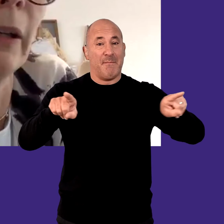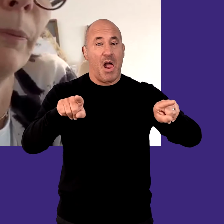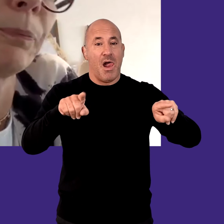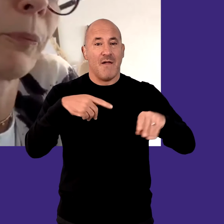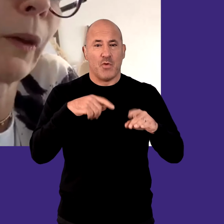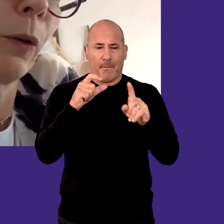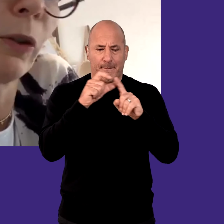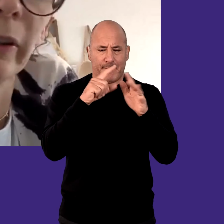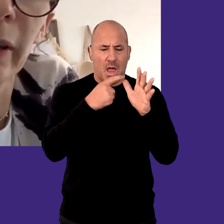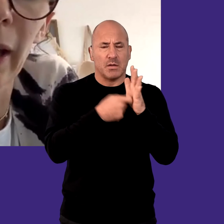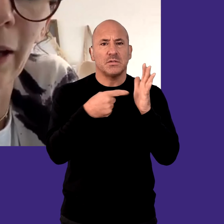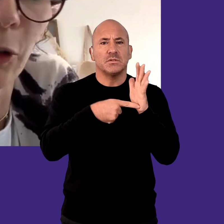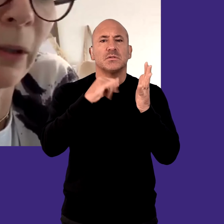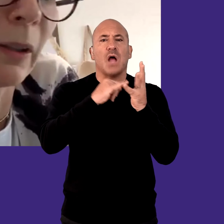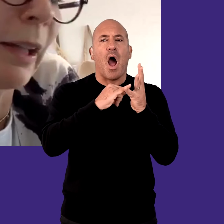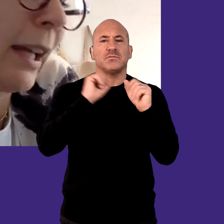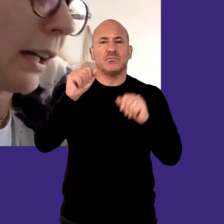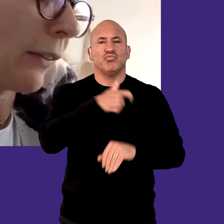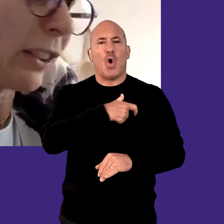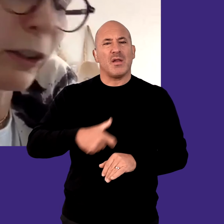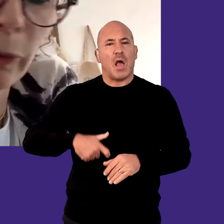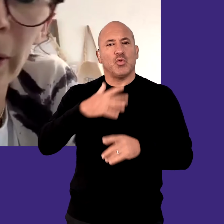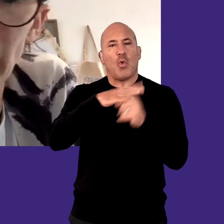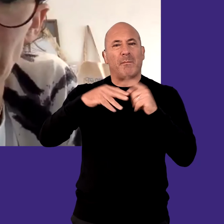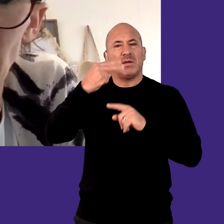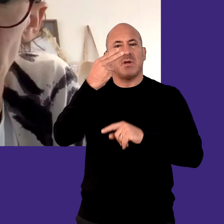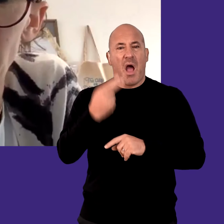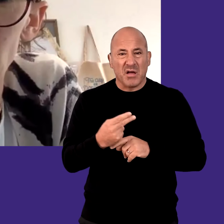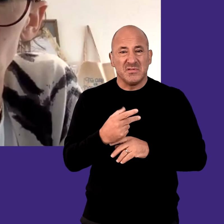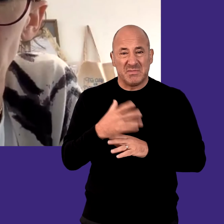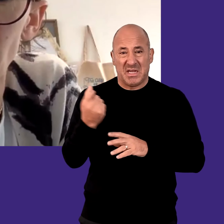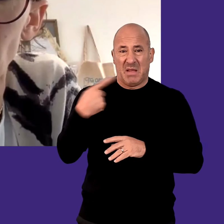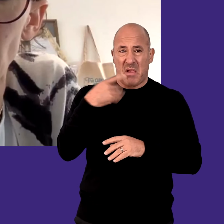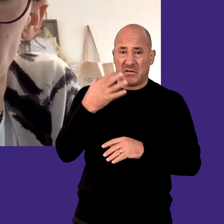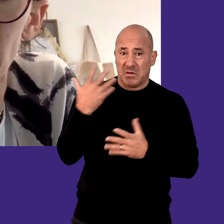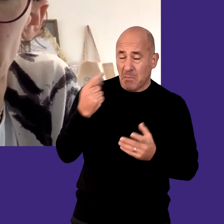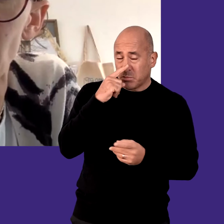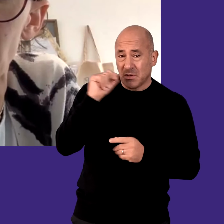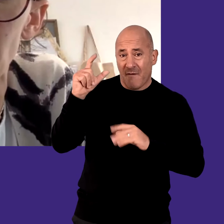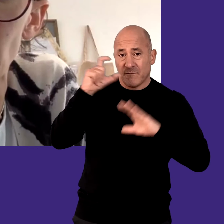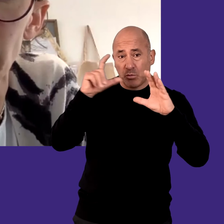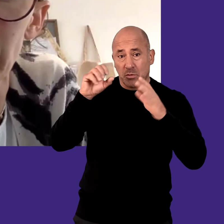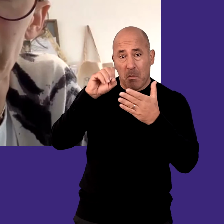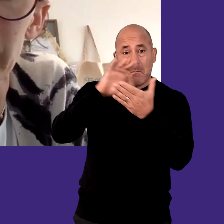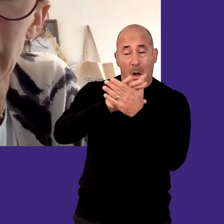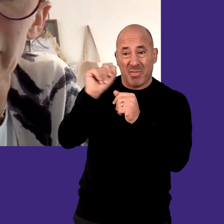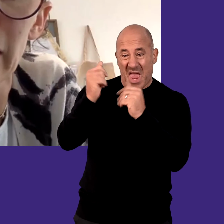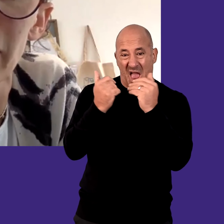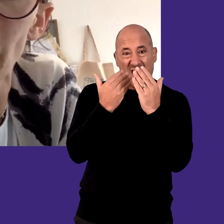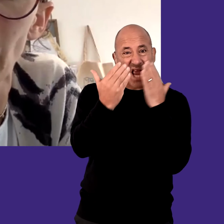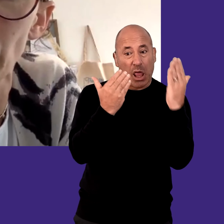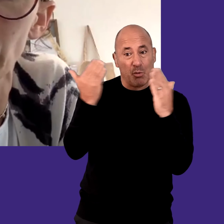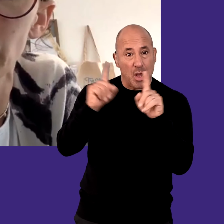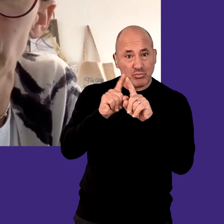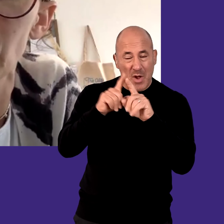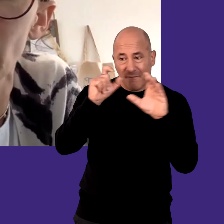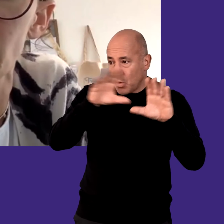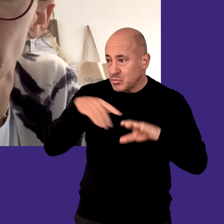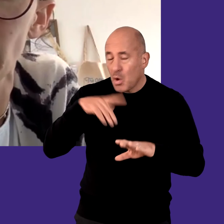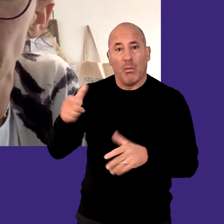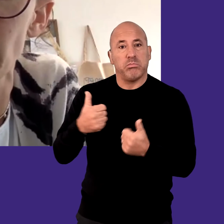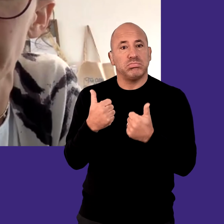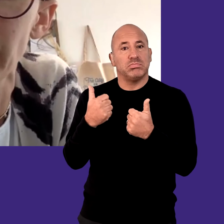more audience engagement. And I've actually just been sent an email this morning from DARTS, Doncaster Community Arts, asking if it might be possible